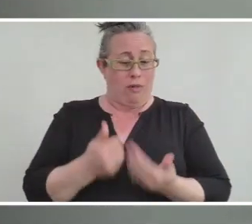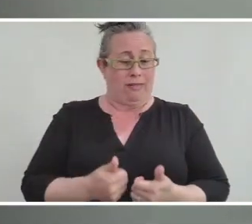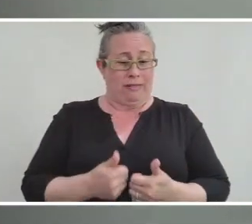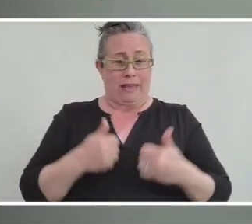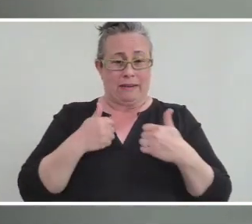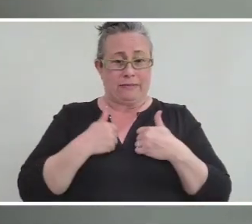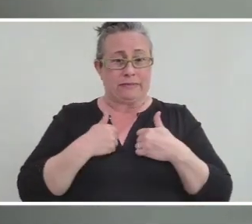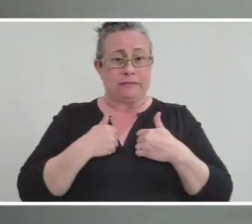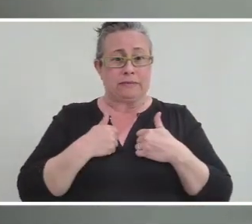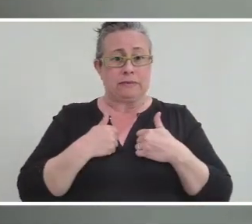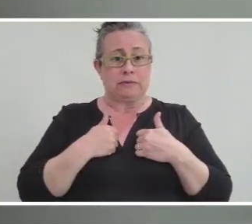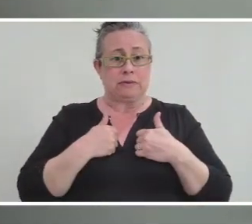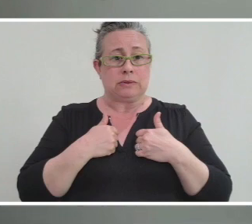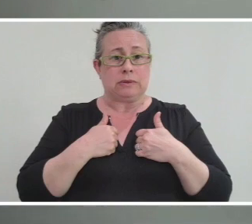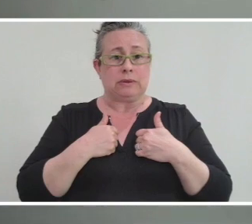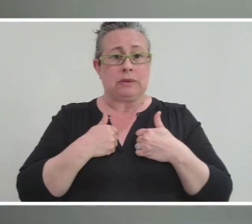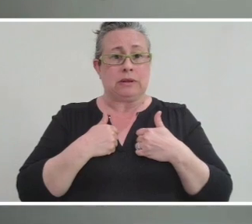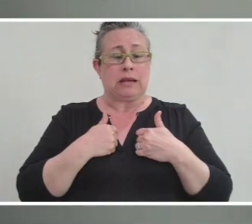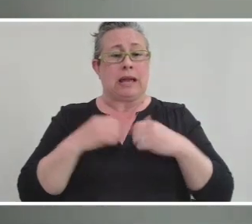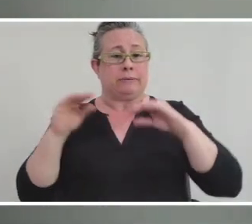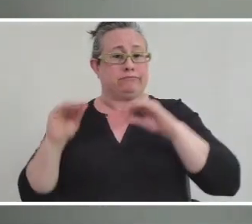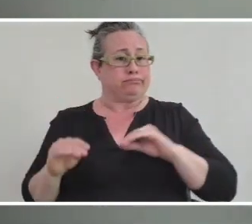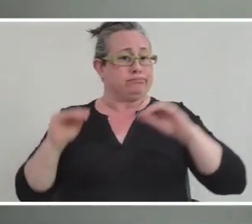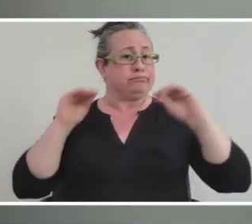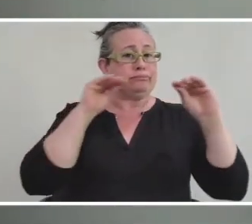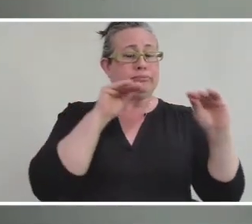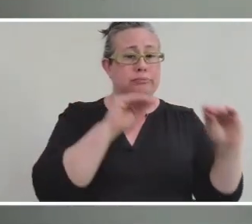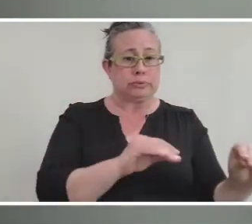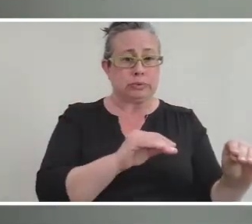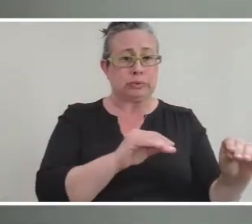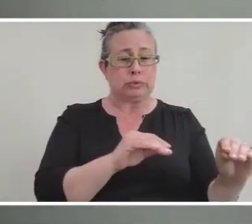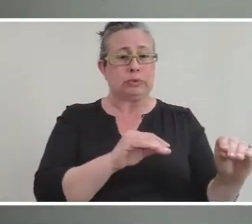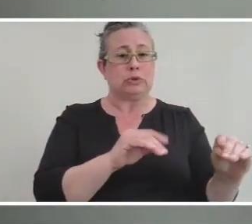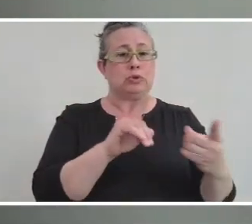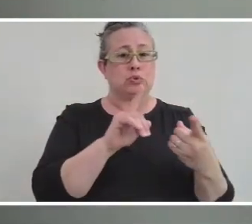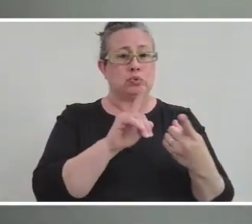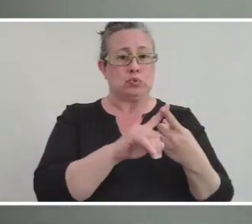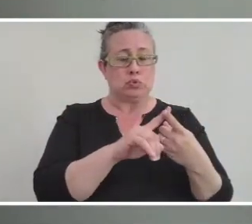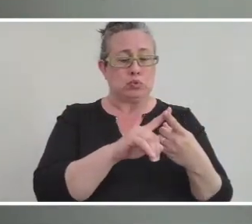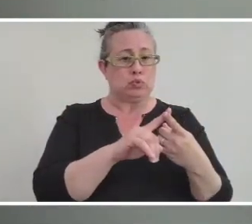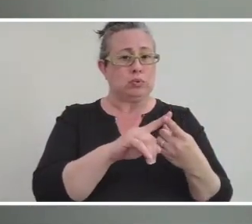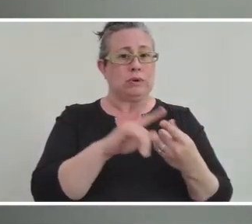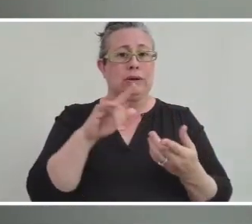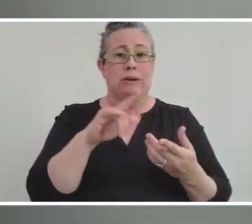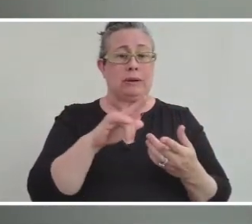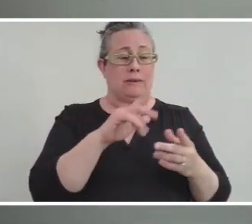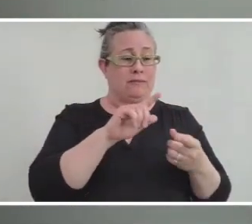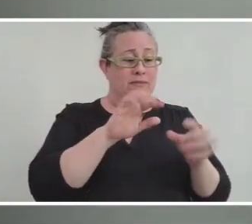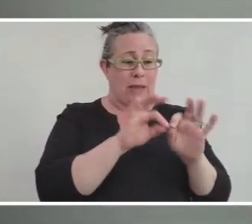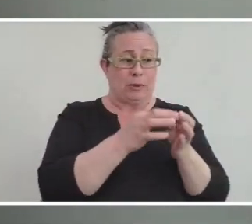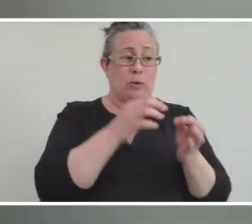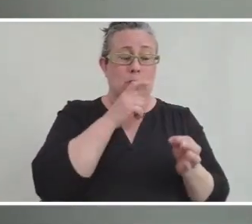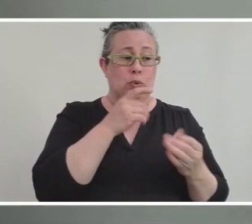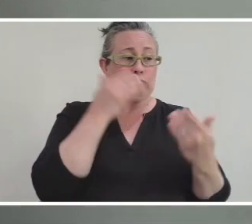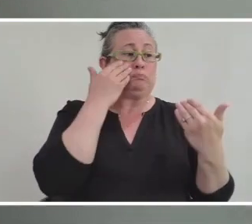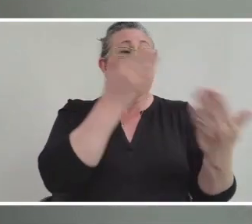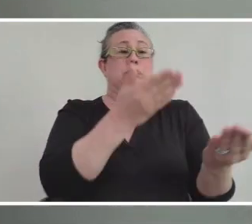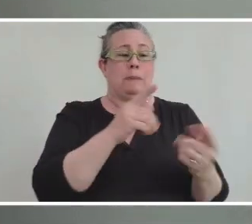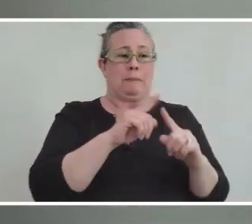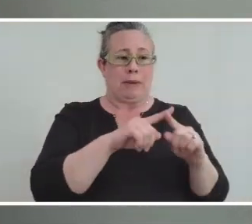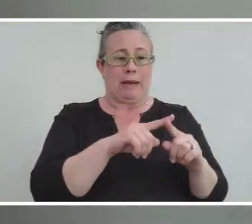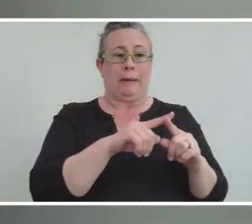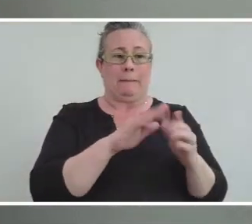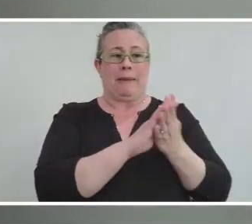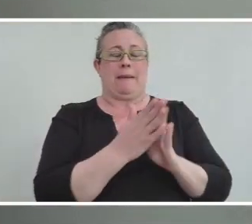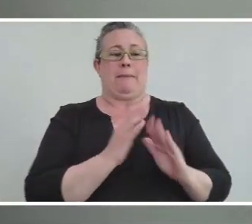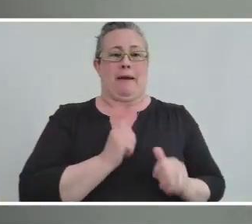of completely unfamiliar Americans who later became our family, we flew to New Jersey. I knew that I would do everything possible to